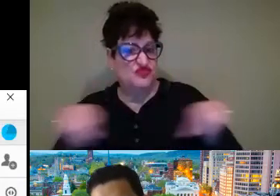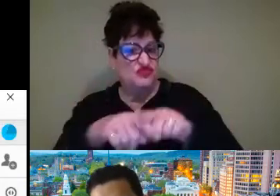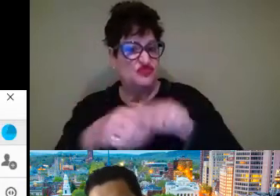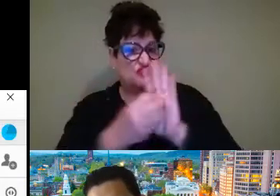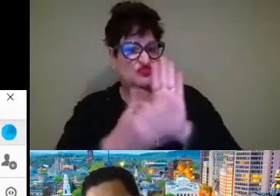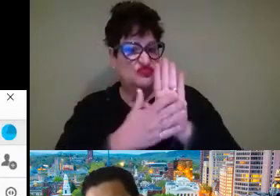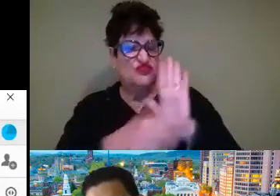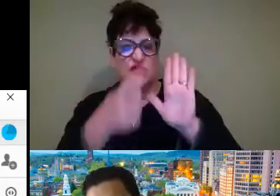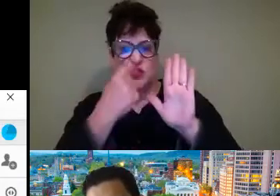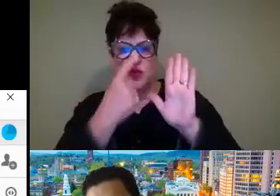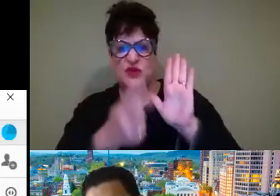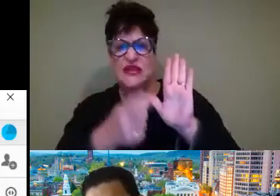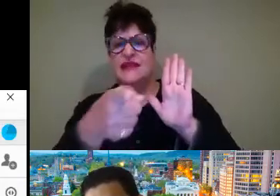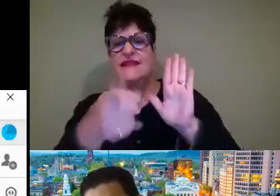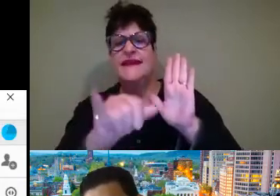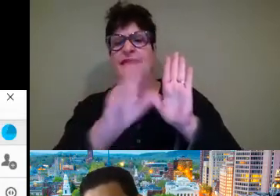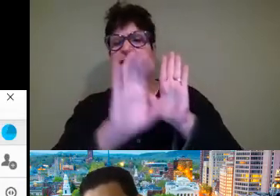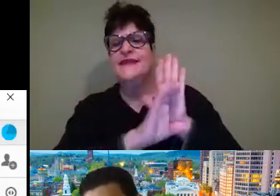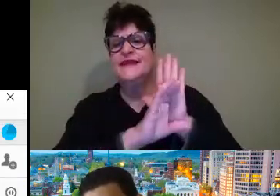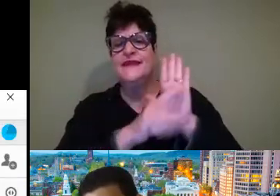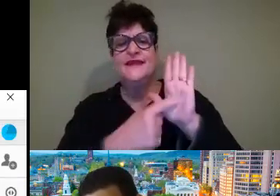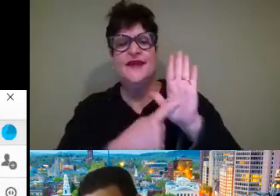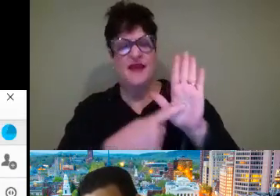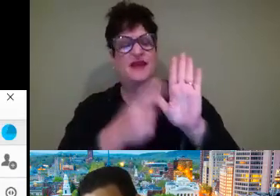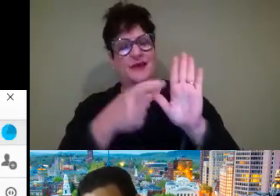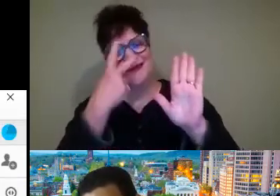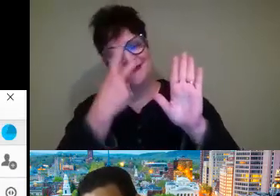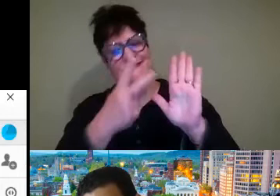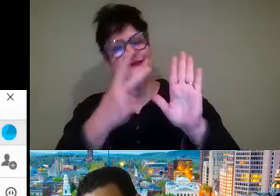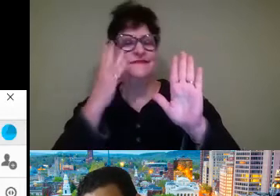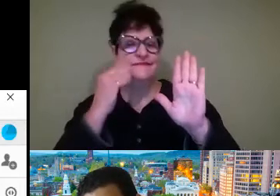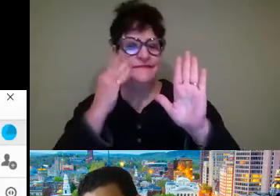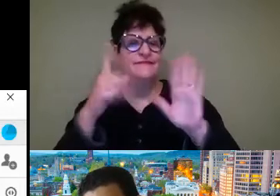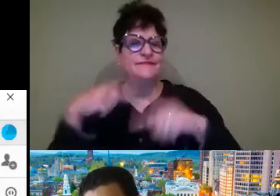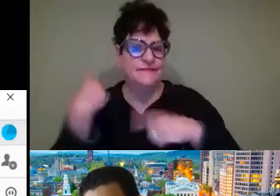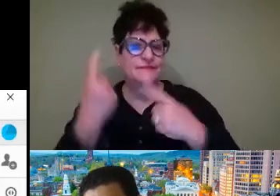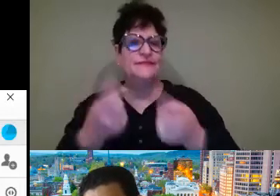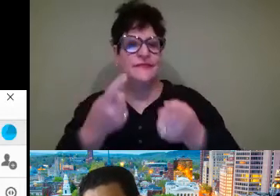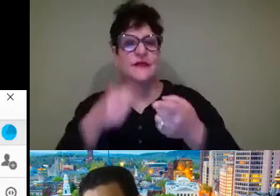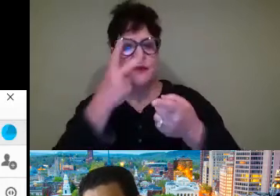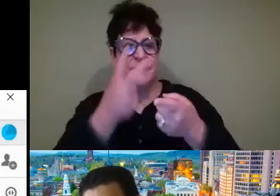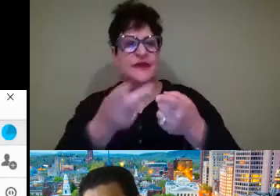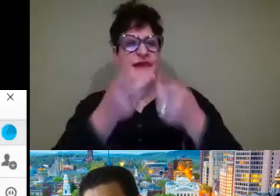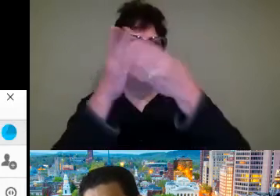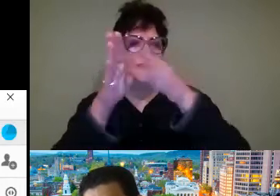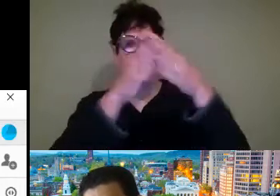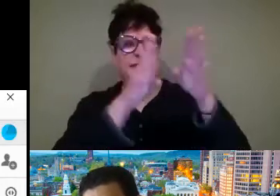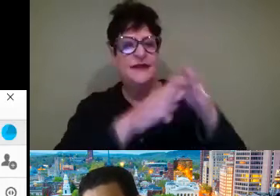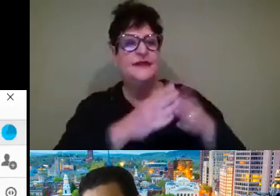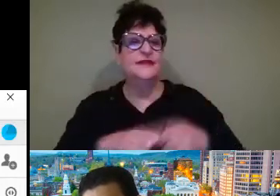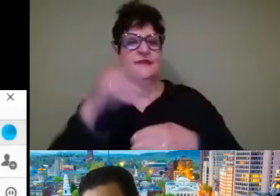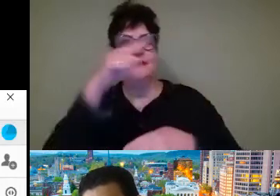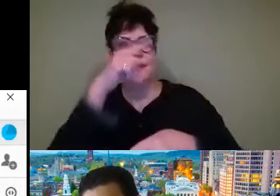largely mirrors what we've been seeing all along as far as the breakdown of race and ethnicity